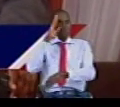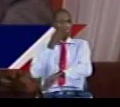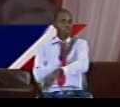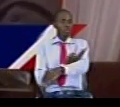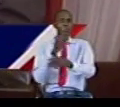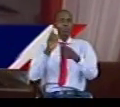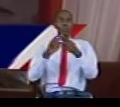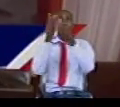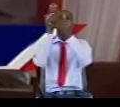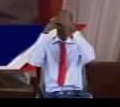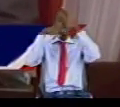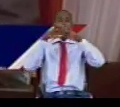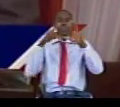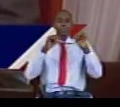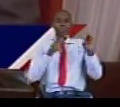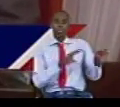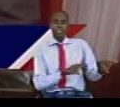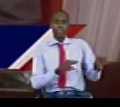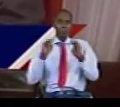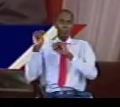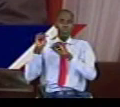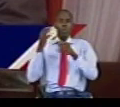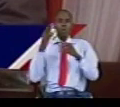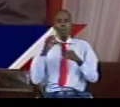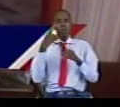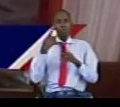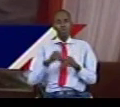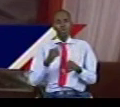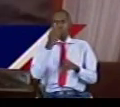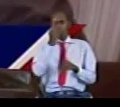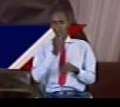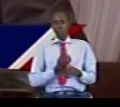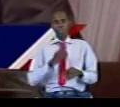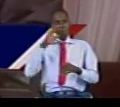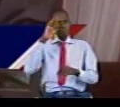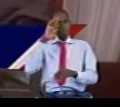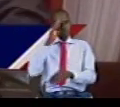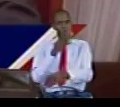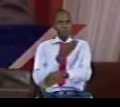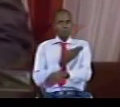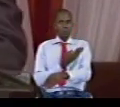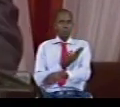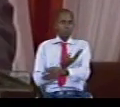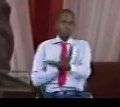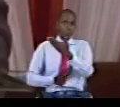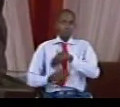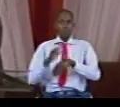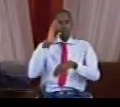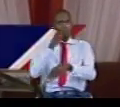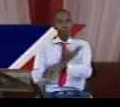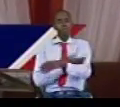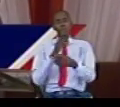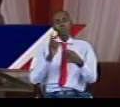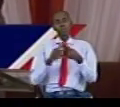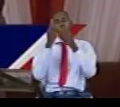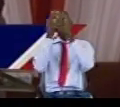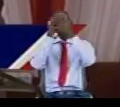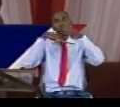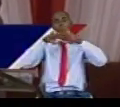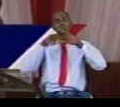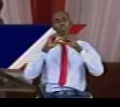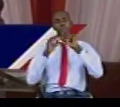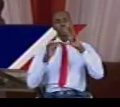only begotten Son to heaven. Point number two, the destiny of